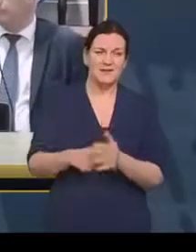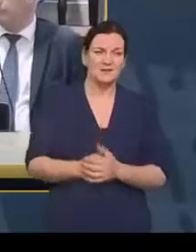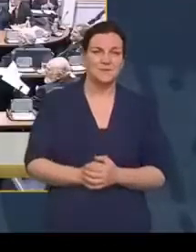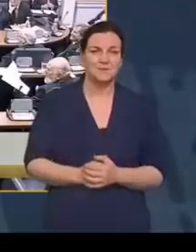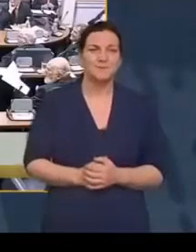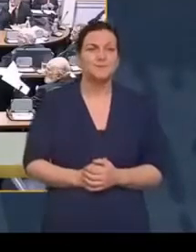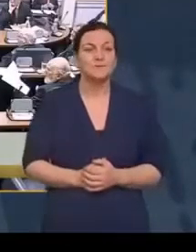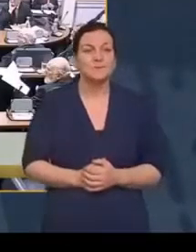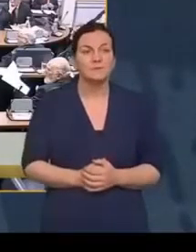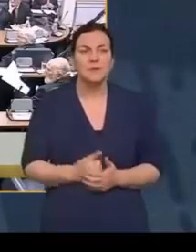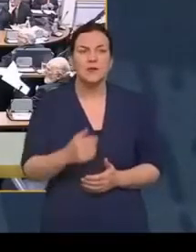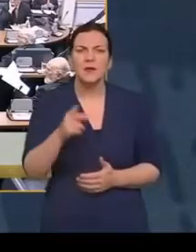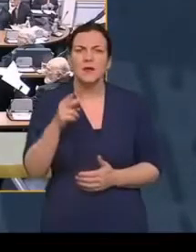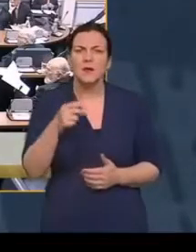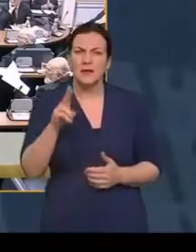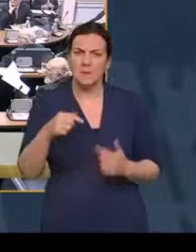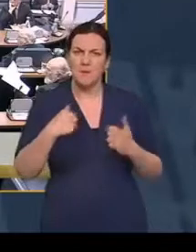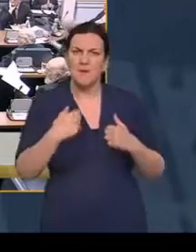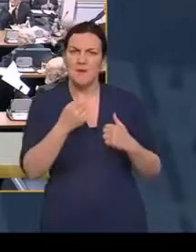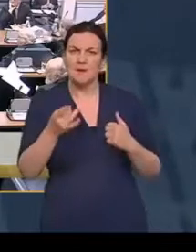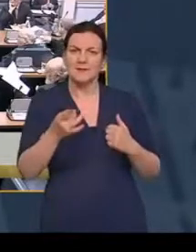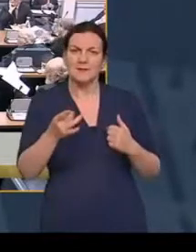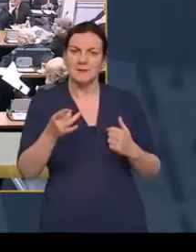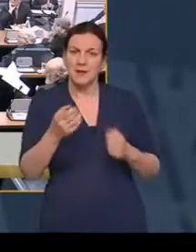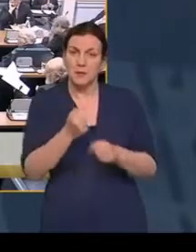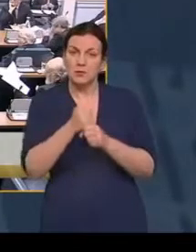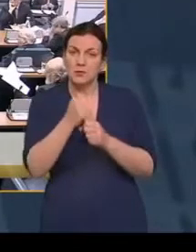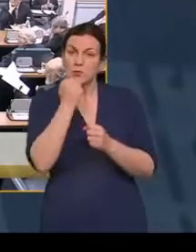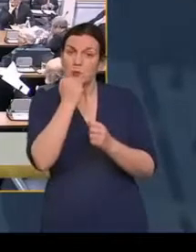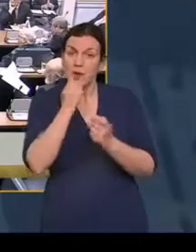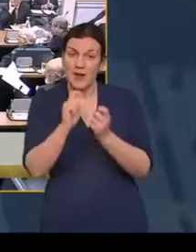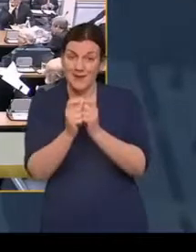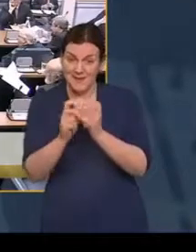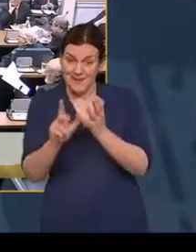Just could I ask you, in relation to amendment number 8,